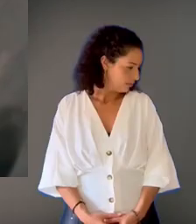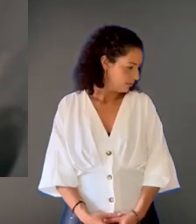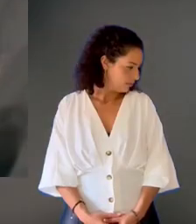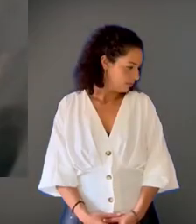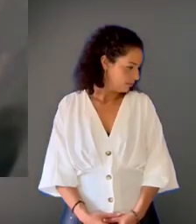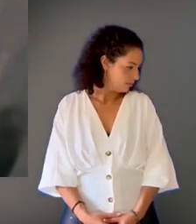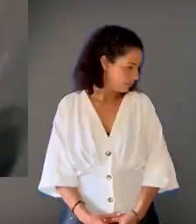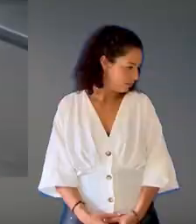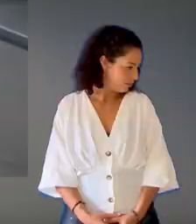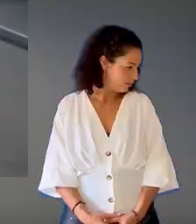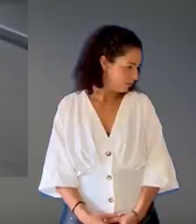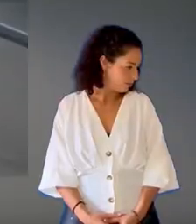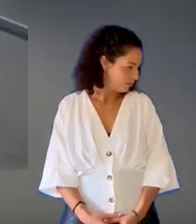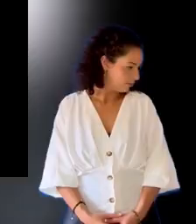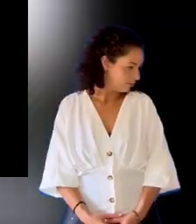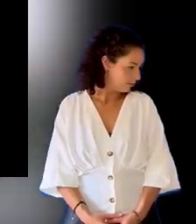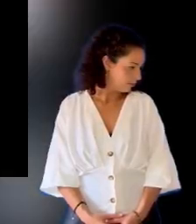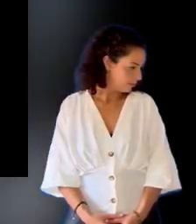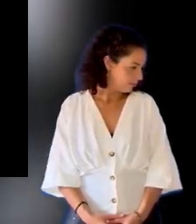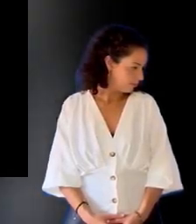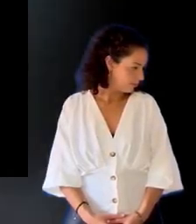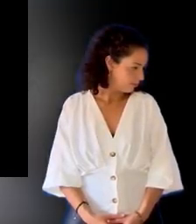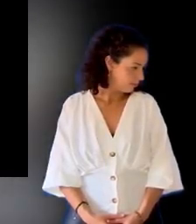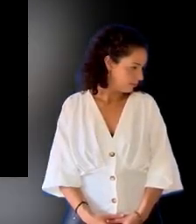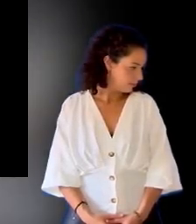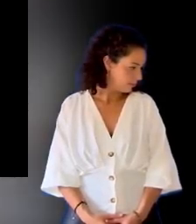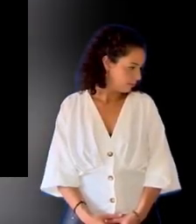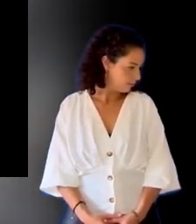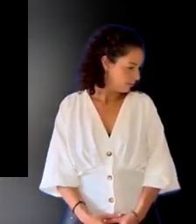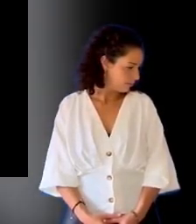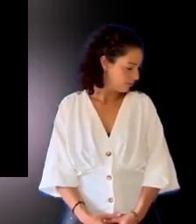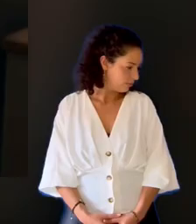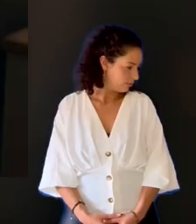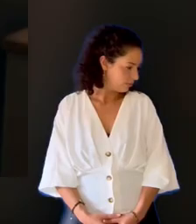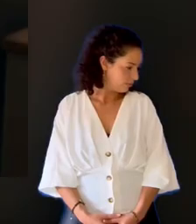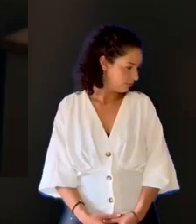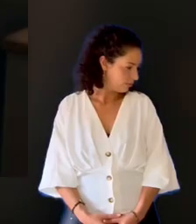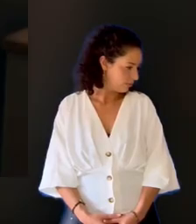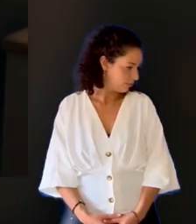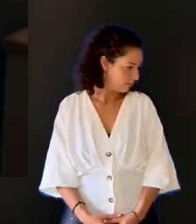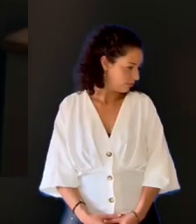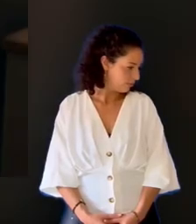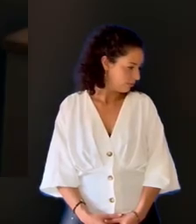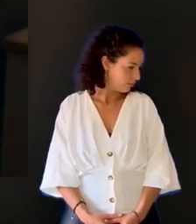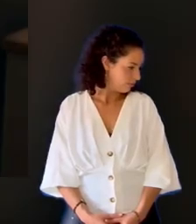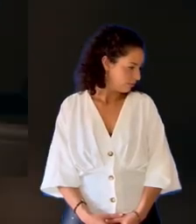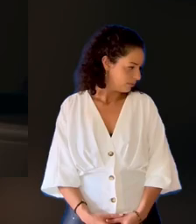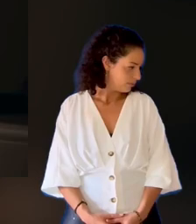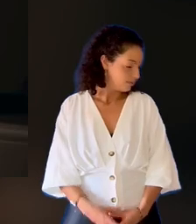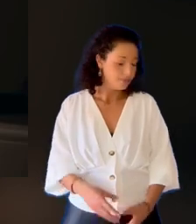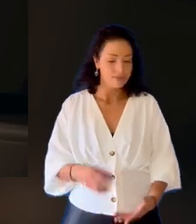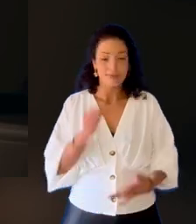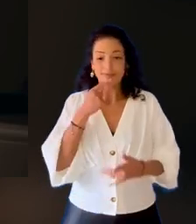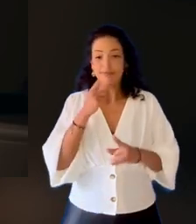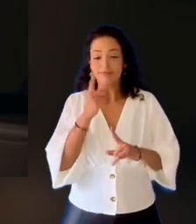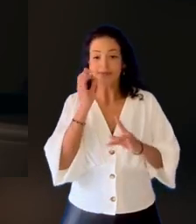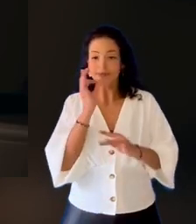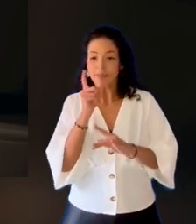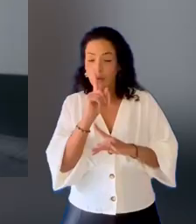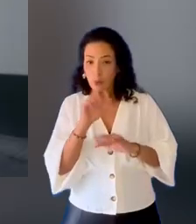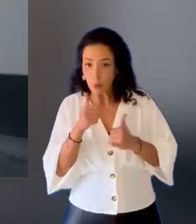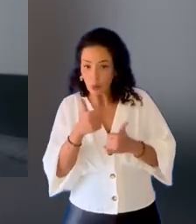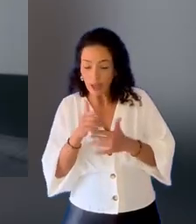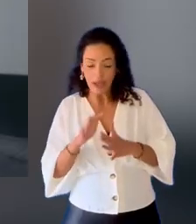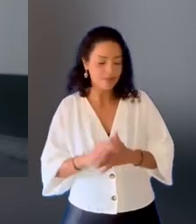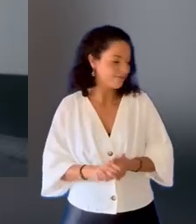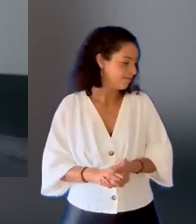All the small things, true care, the truth brings. Oh, you're okay. I'll take one. I'm